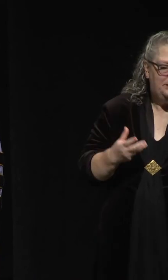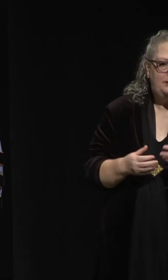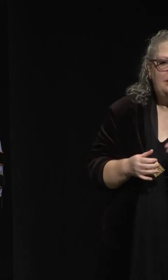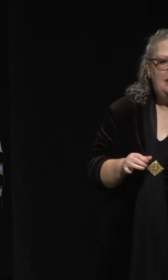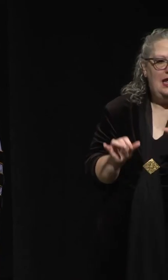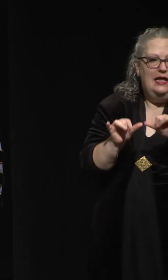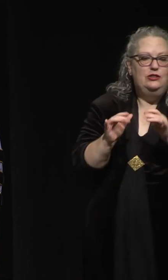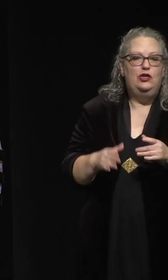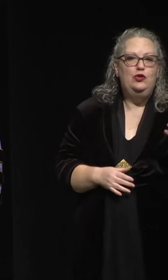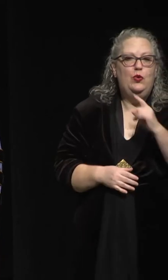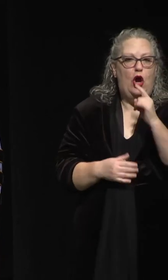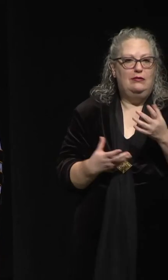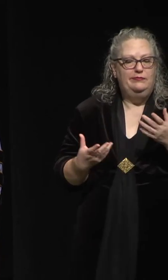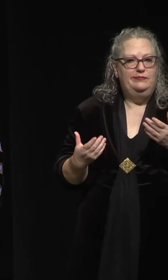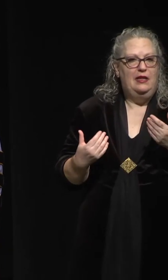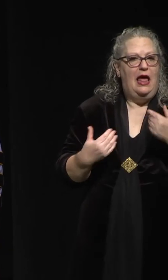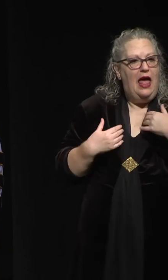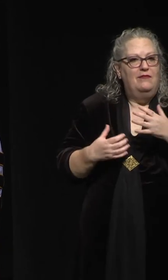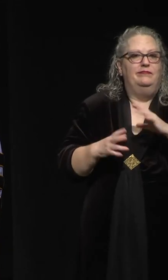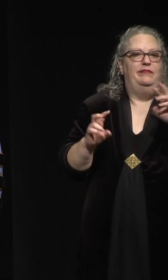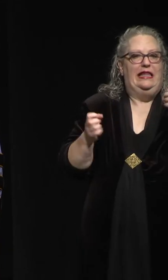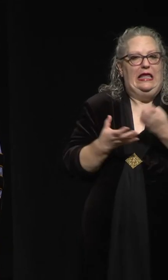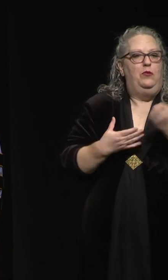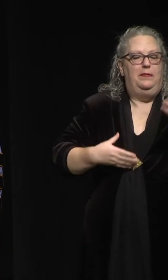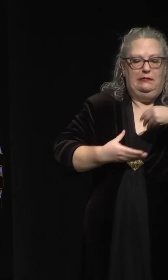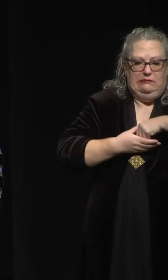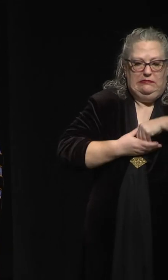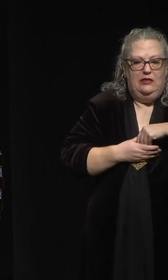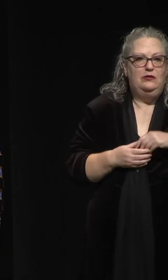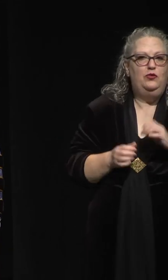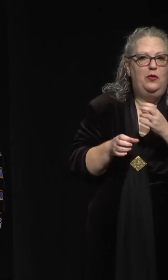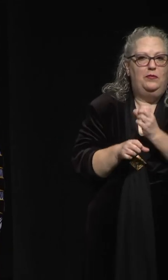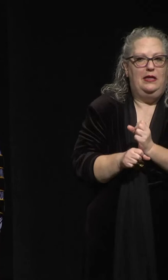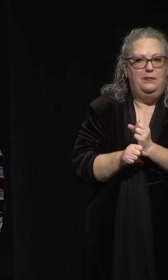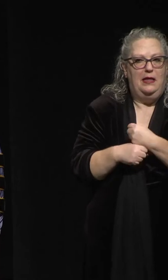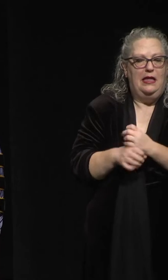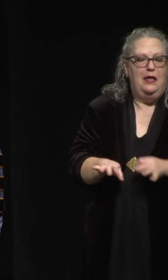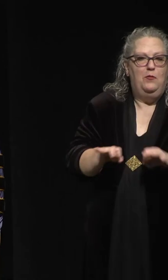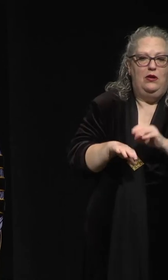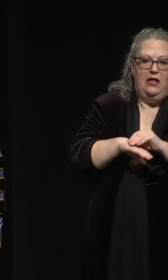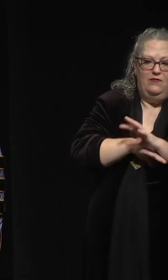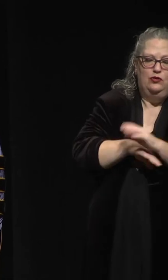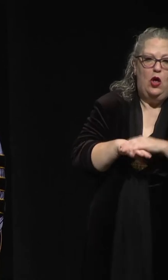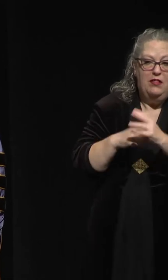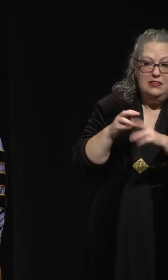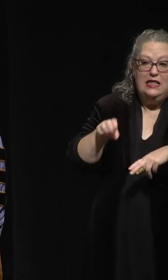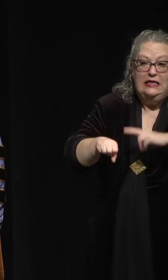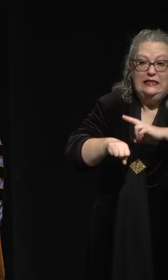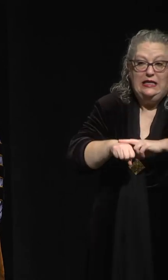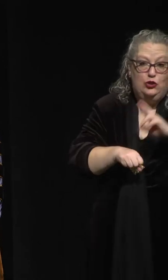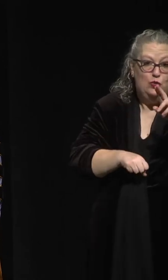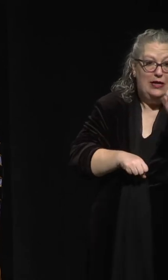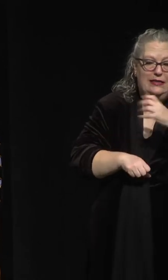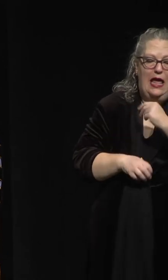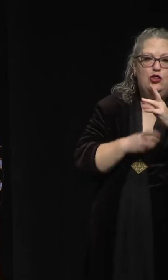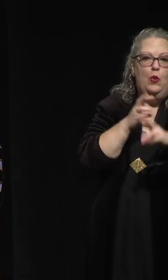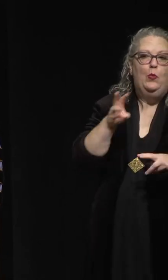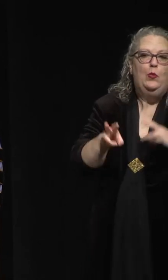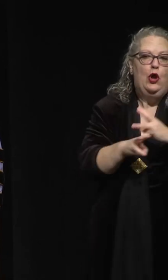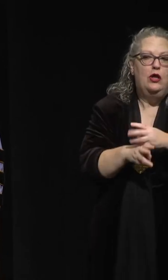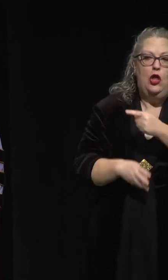as engineers, you are equipped to make essential contributions to this nation and this world. You